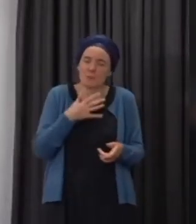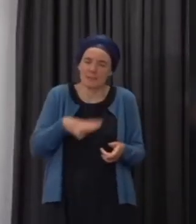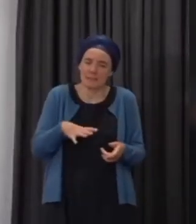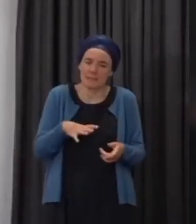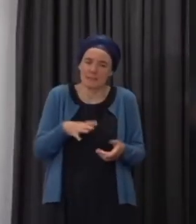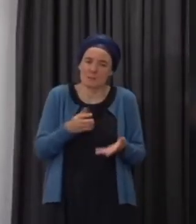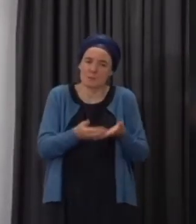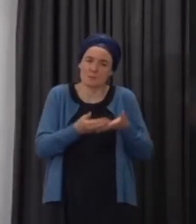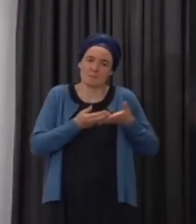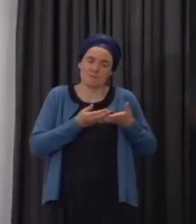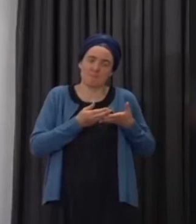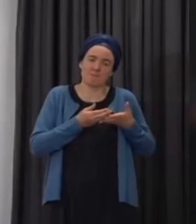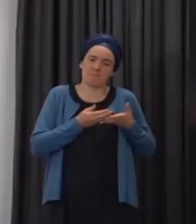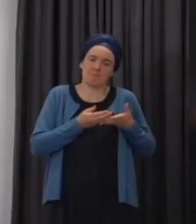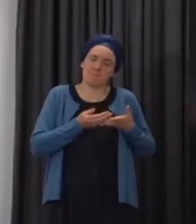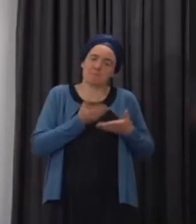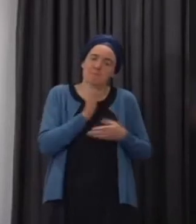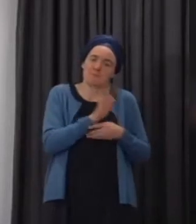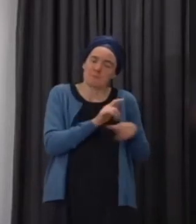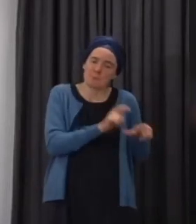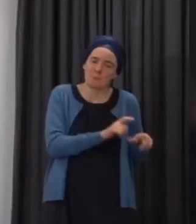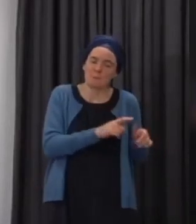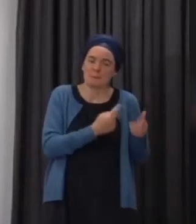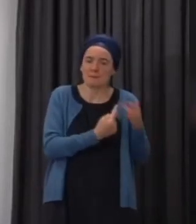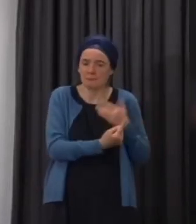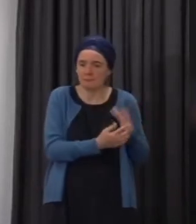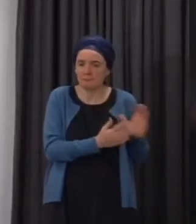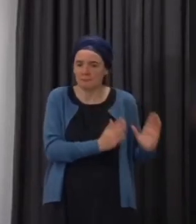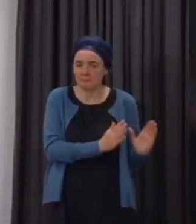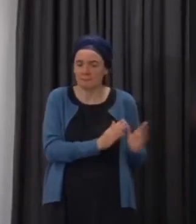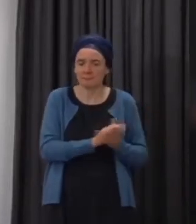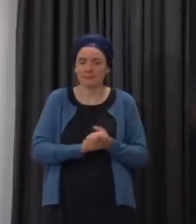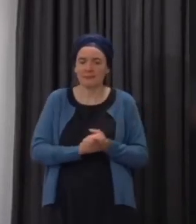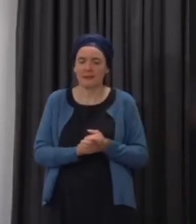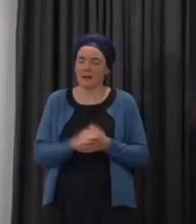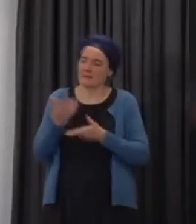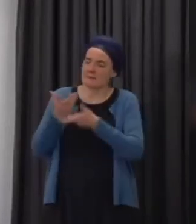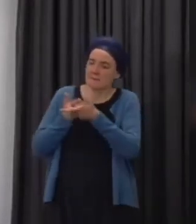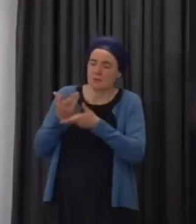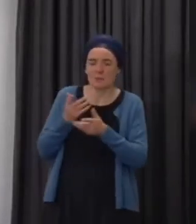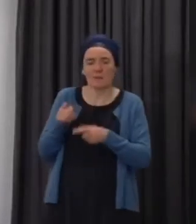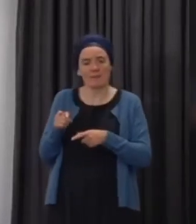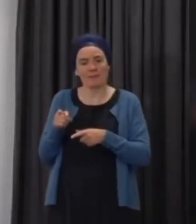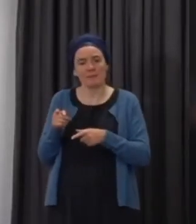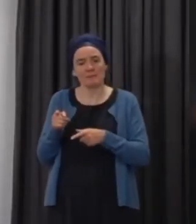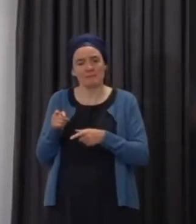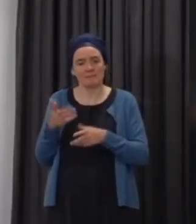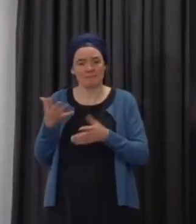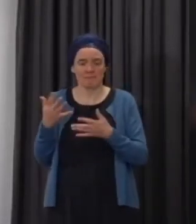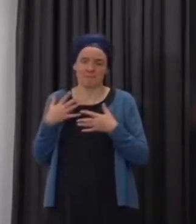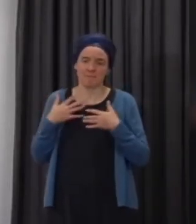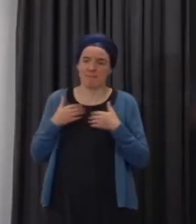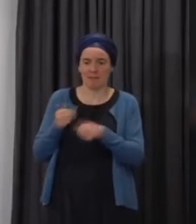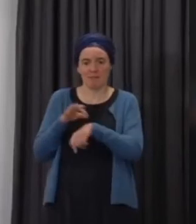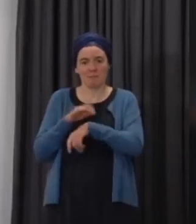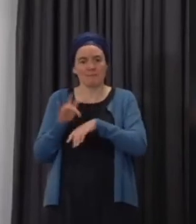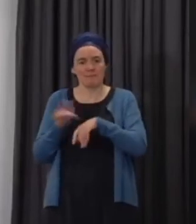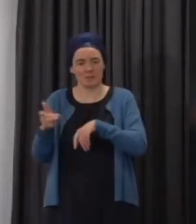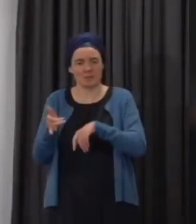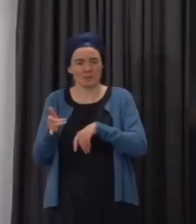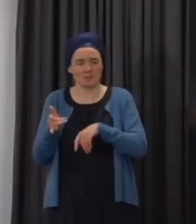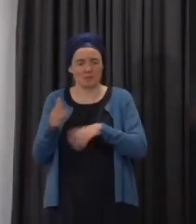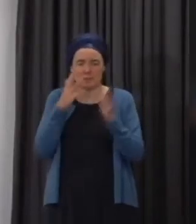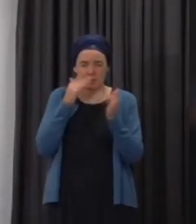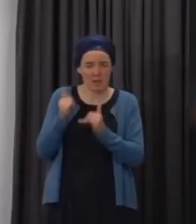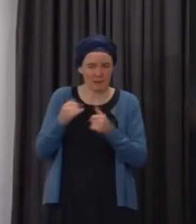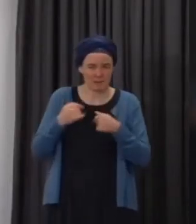that with health and care professionals who are providing care, treatment, and support for them. But as of yet, I've only had literally a handful of